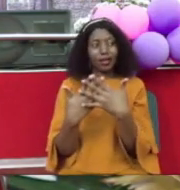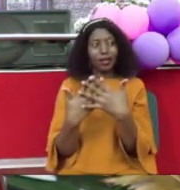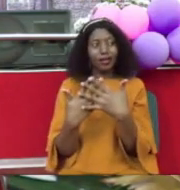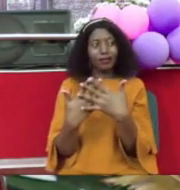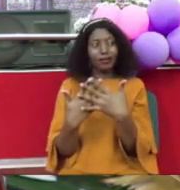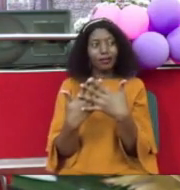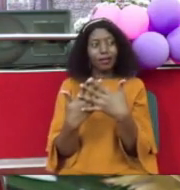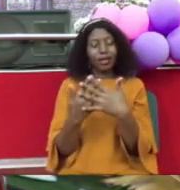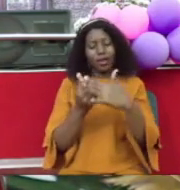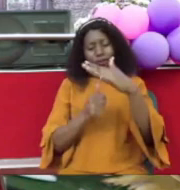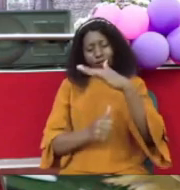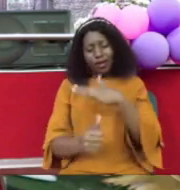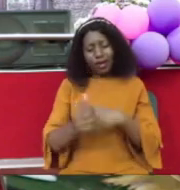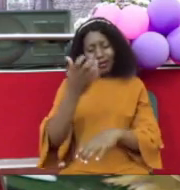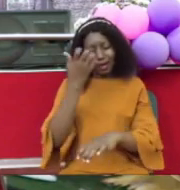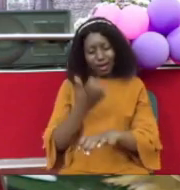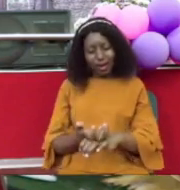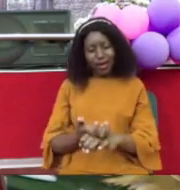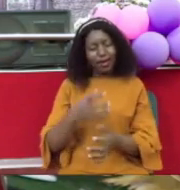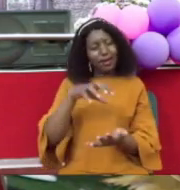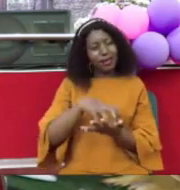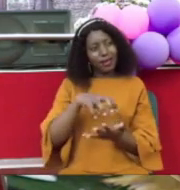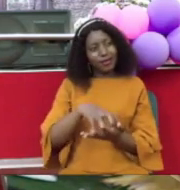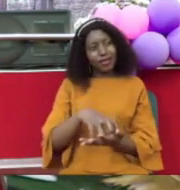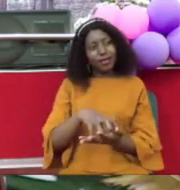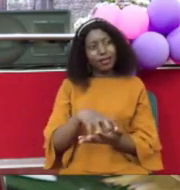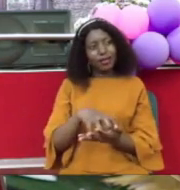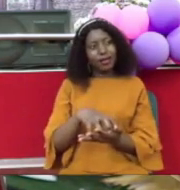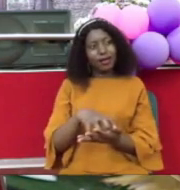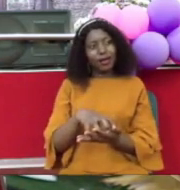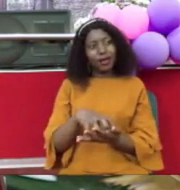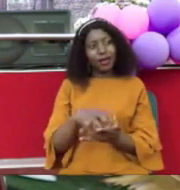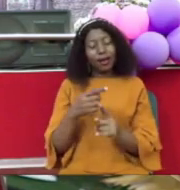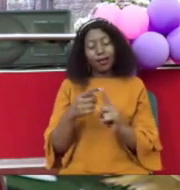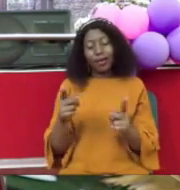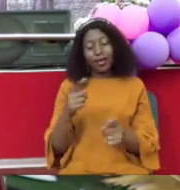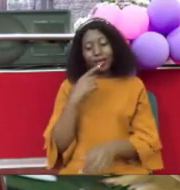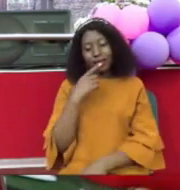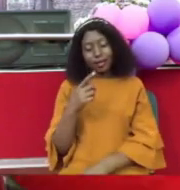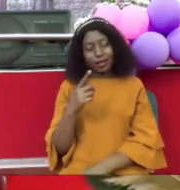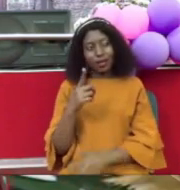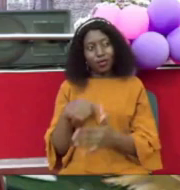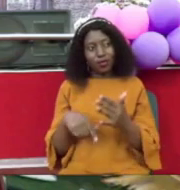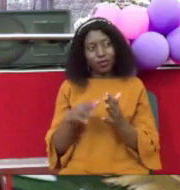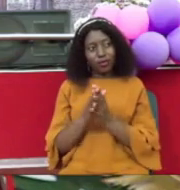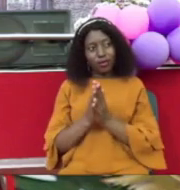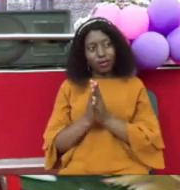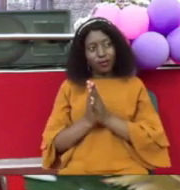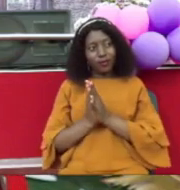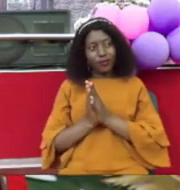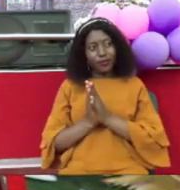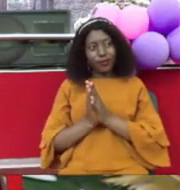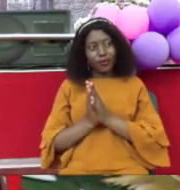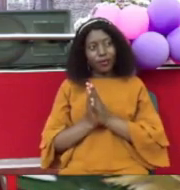was under very difficult circumstances. Hali ilikuwa ngumu sana. But he said he was pouring out his Lakini life. Alikuwa